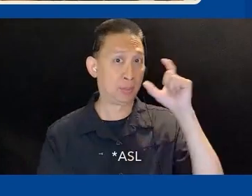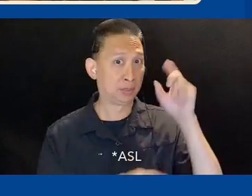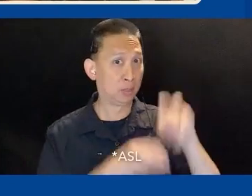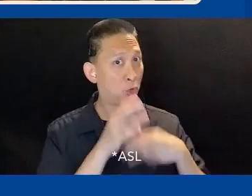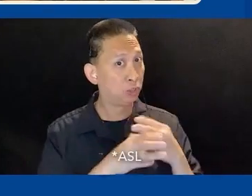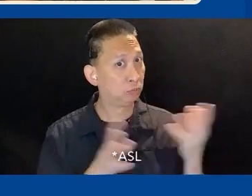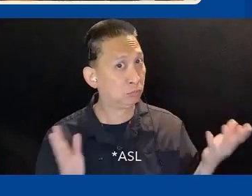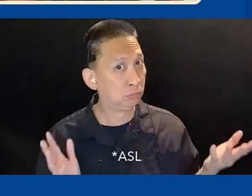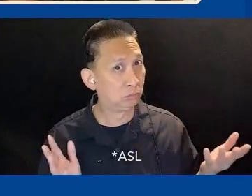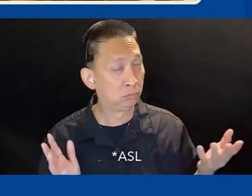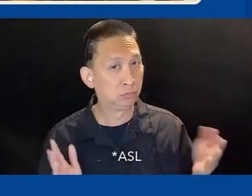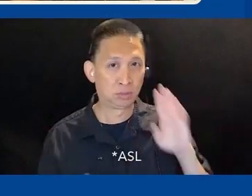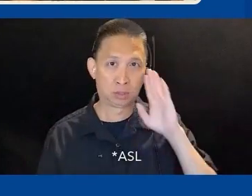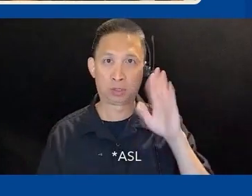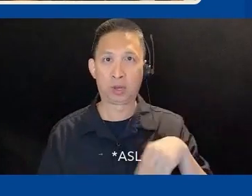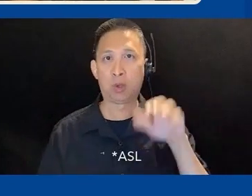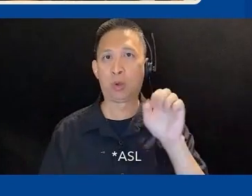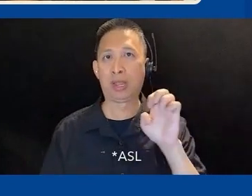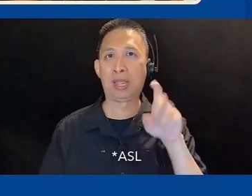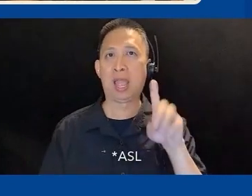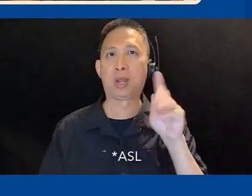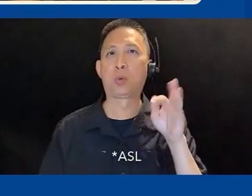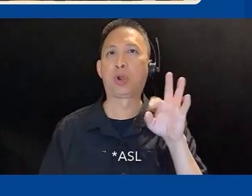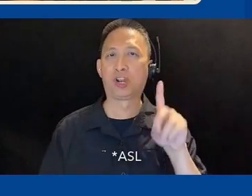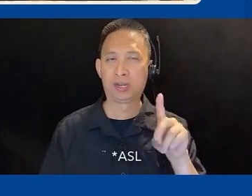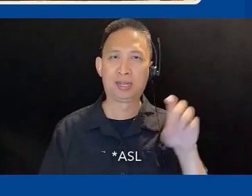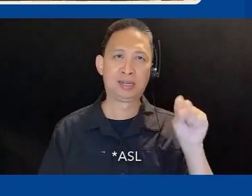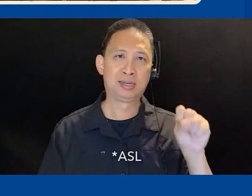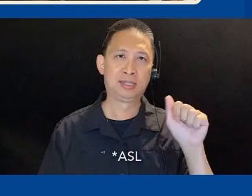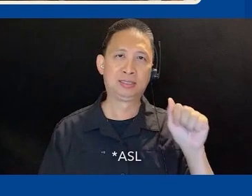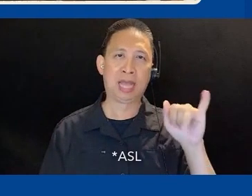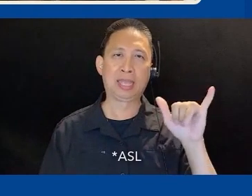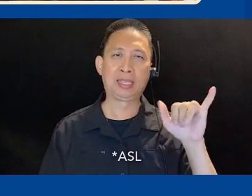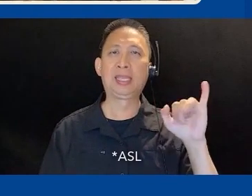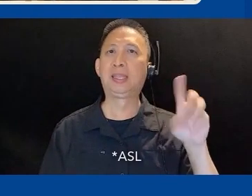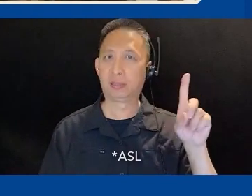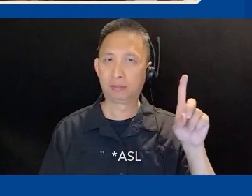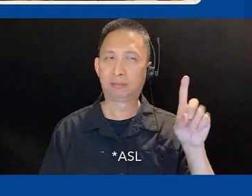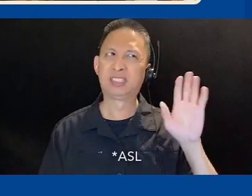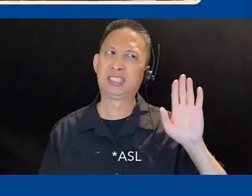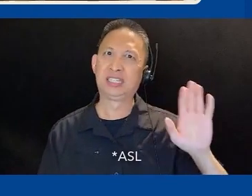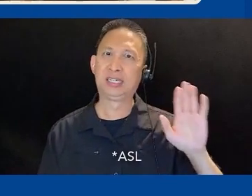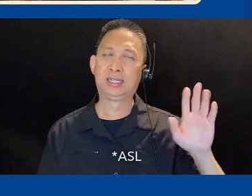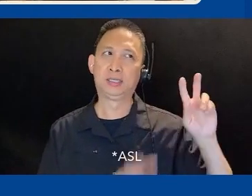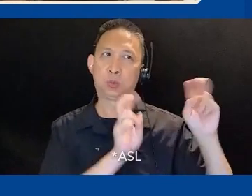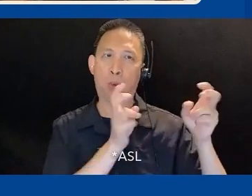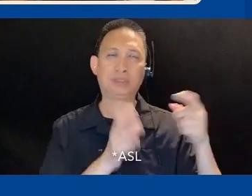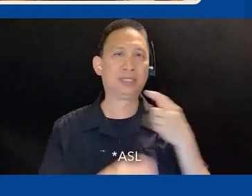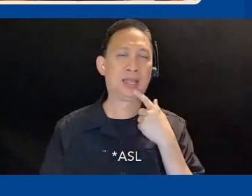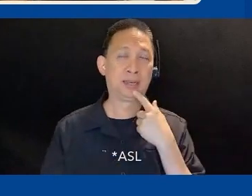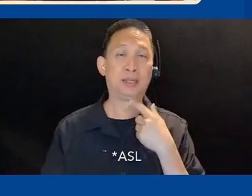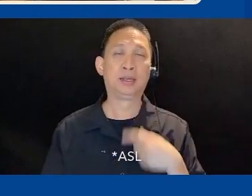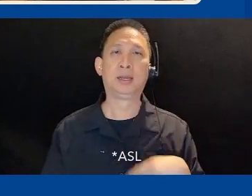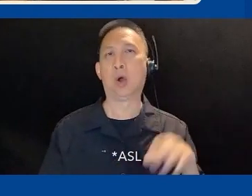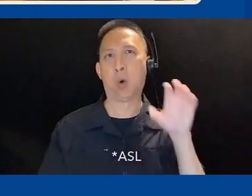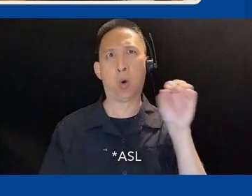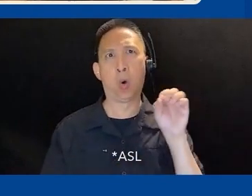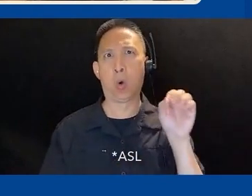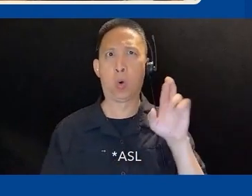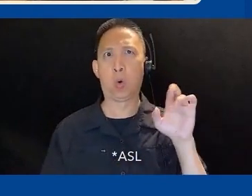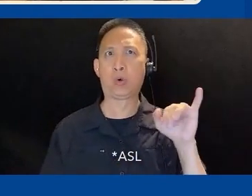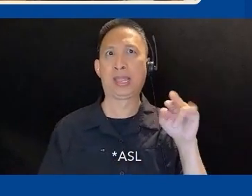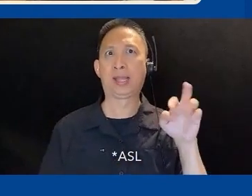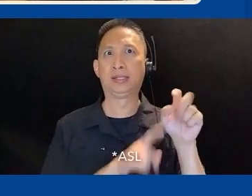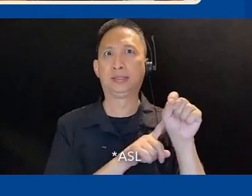Said quote about representation of the East, quote unquote, of the Orient, you know. And this